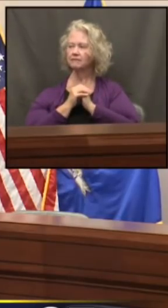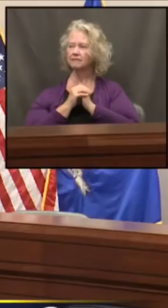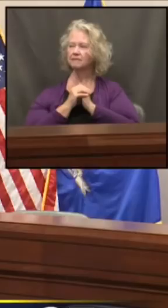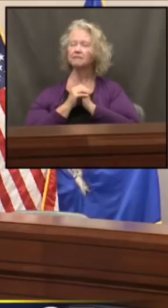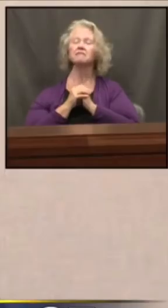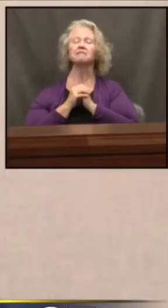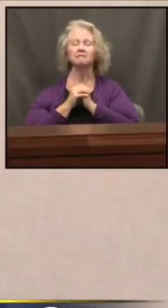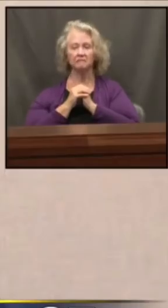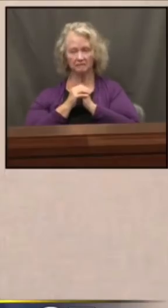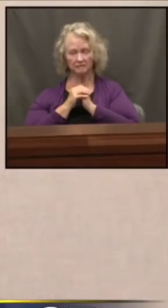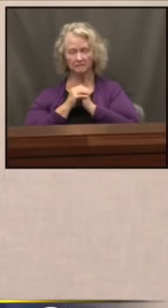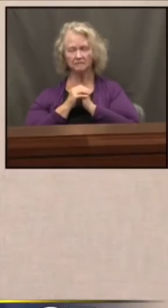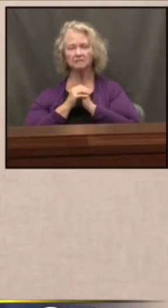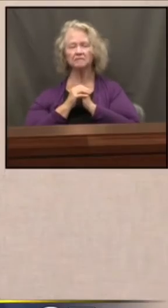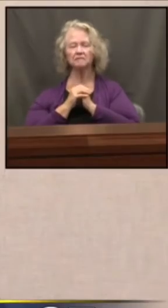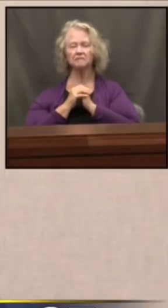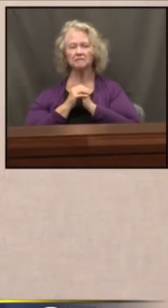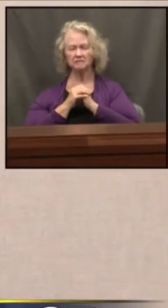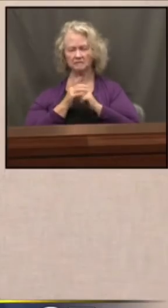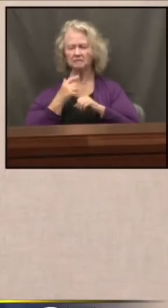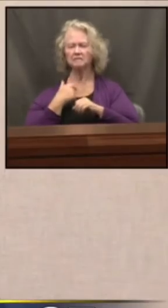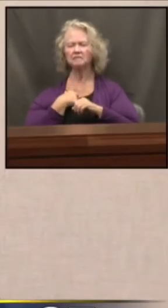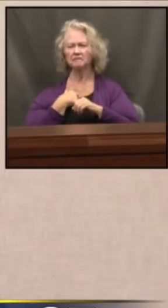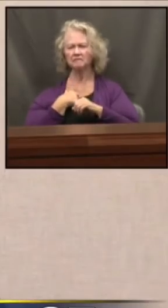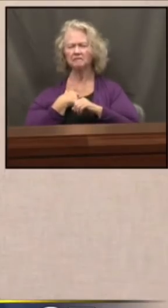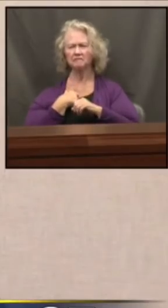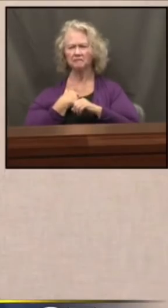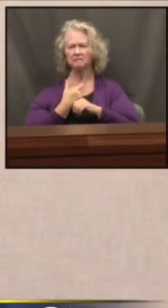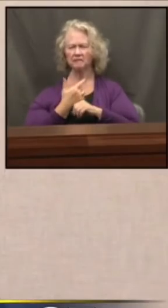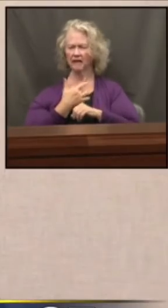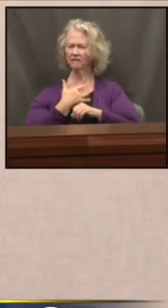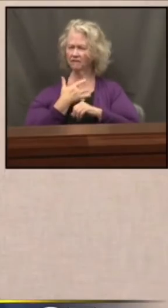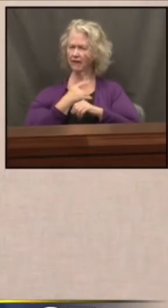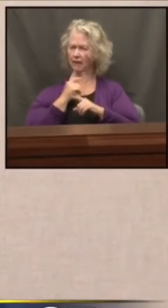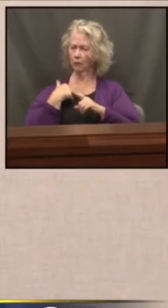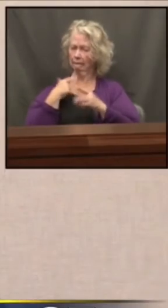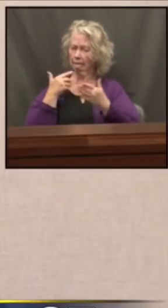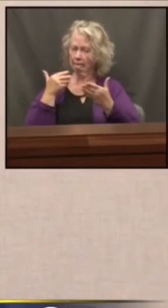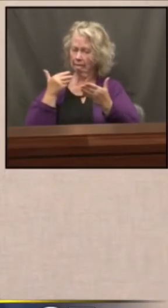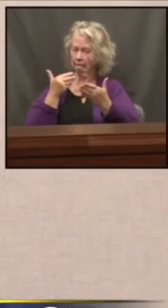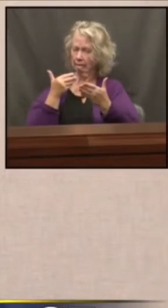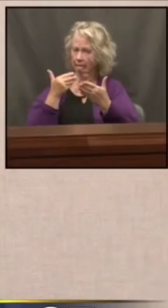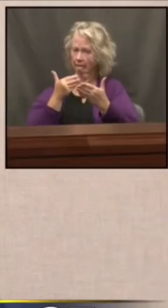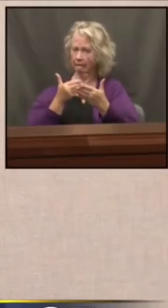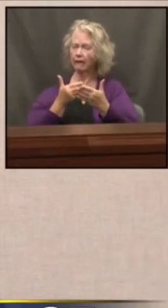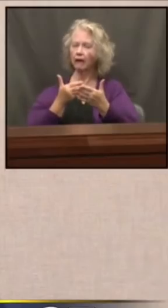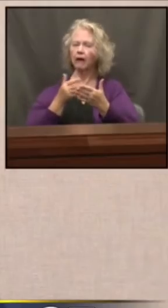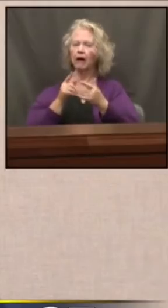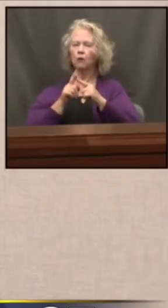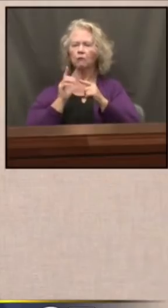So I do think that we seem to be reaching a place where we have